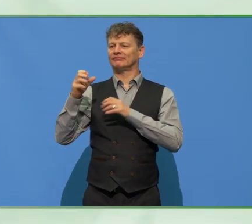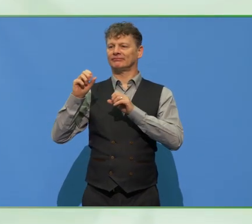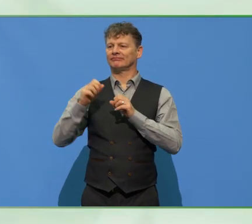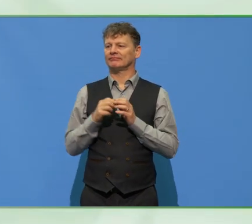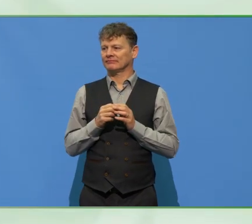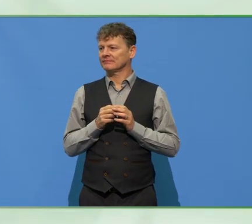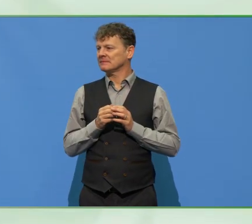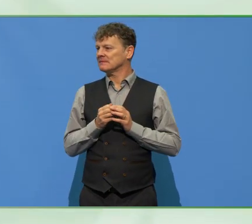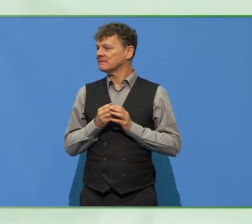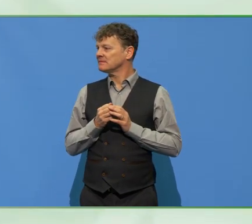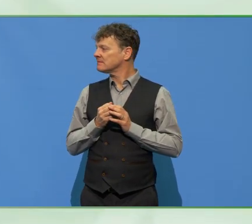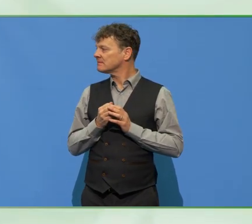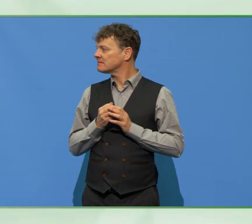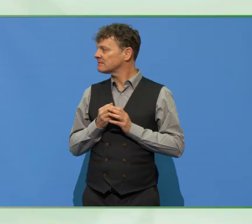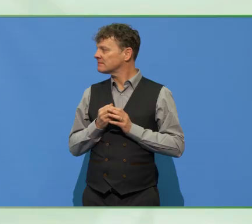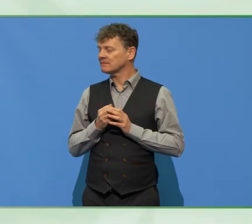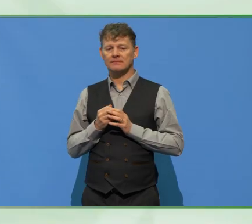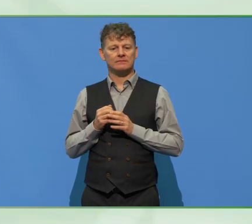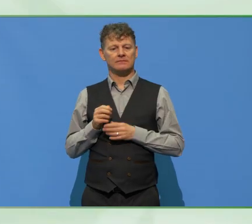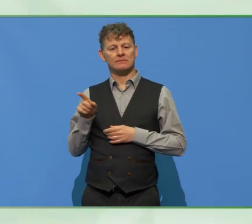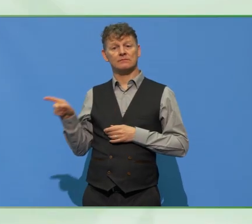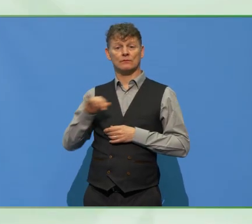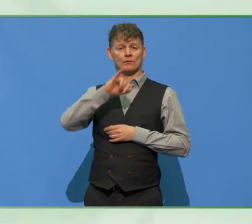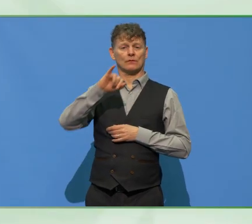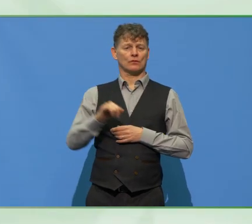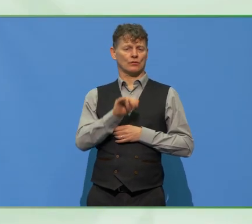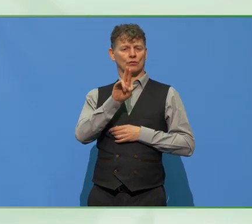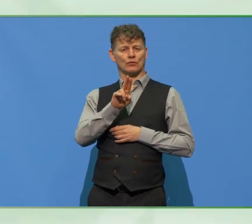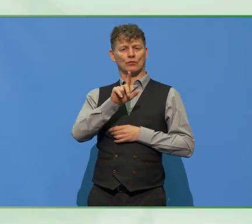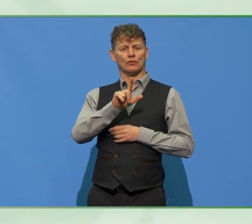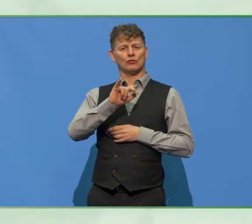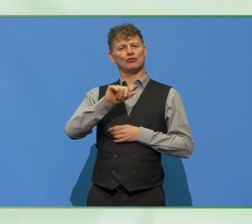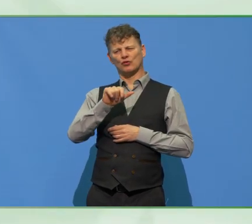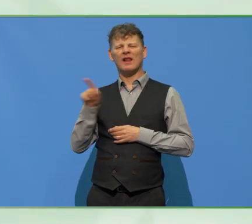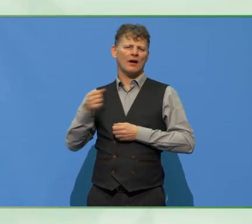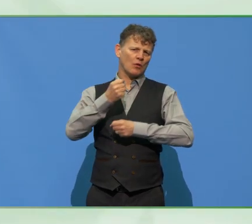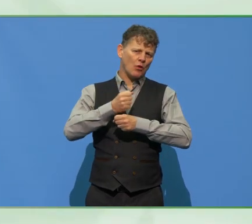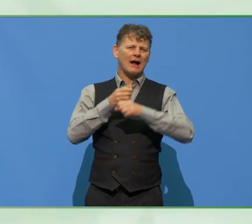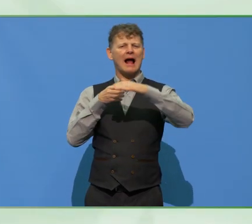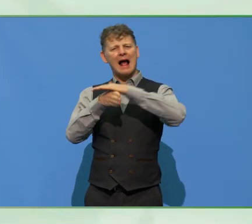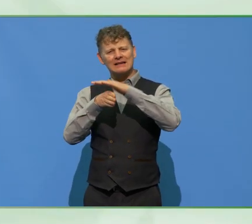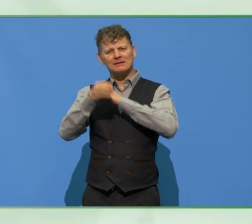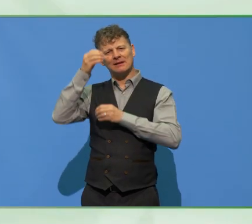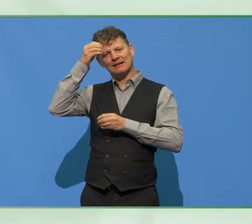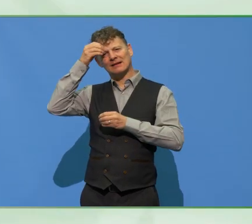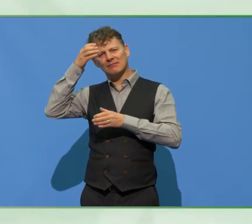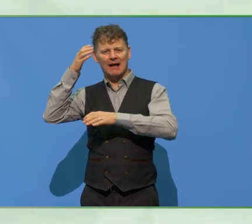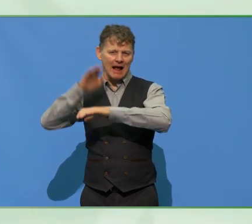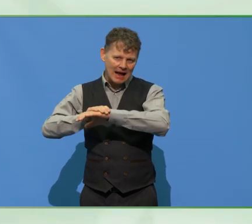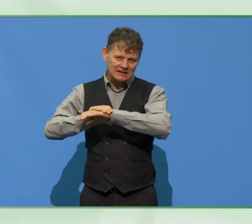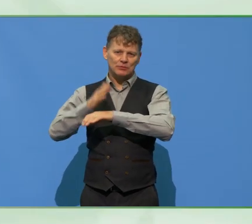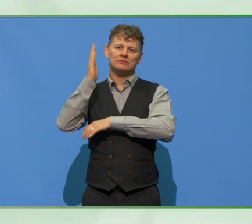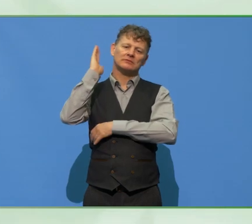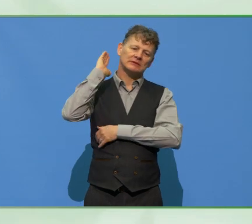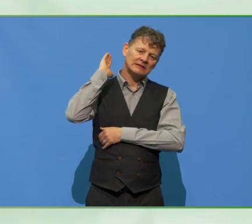Julie, amongst many, many other things that she does, she is also an accessibility expert, a speaker, an